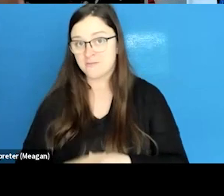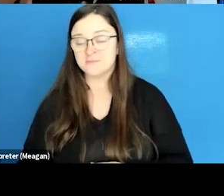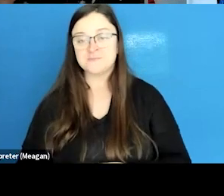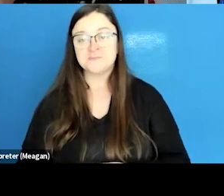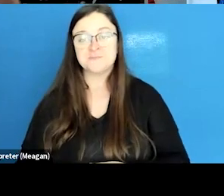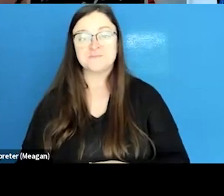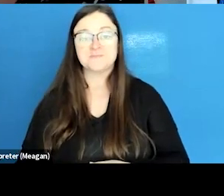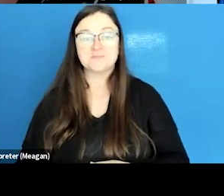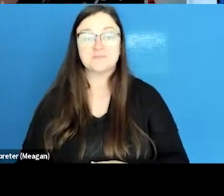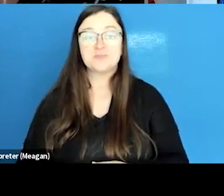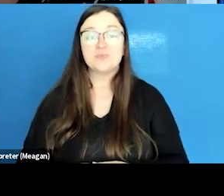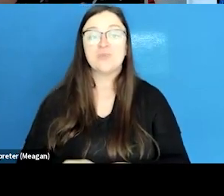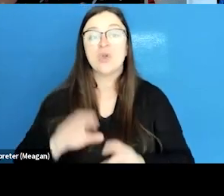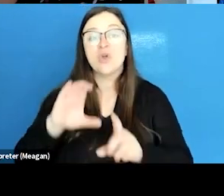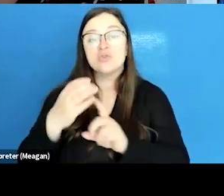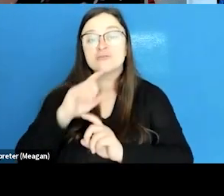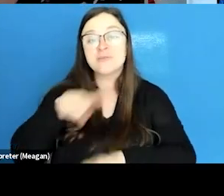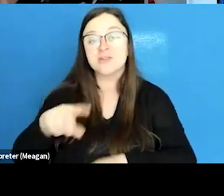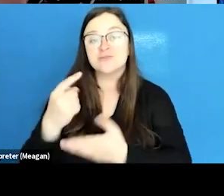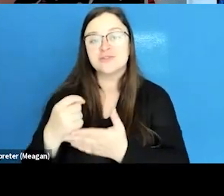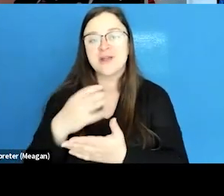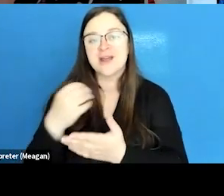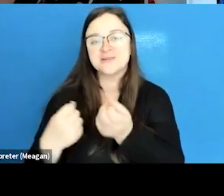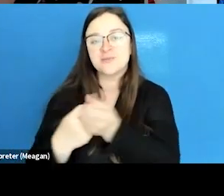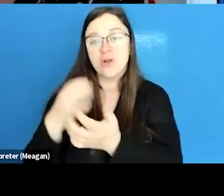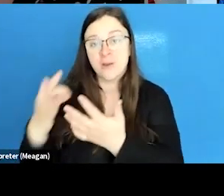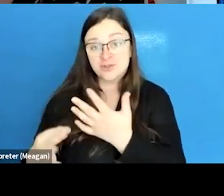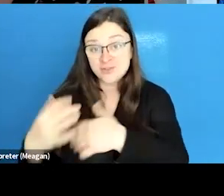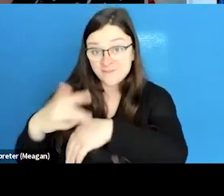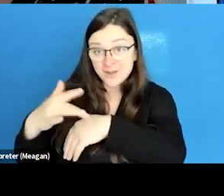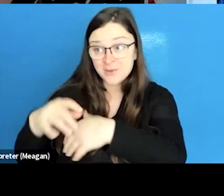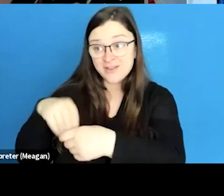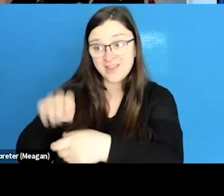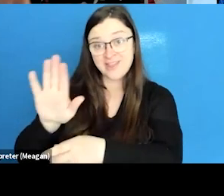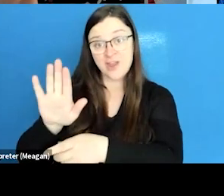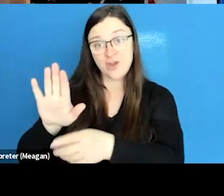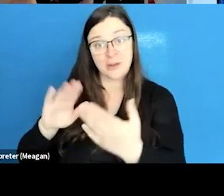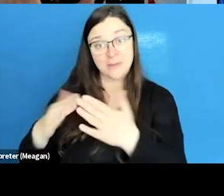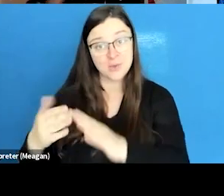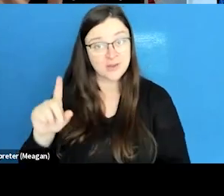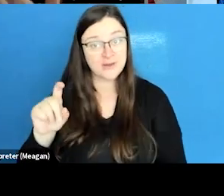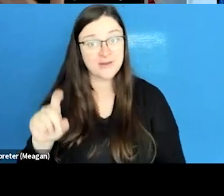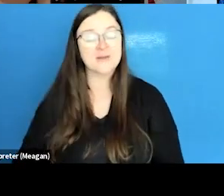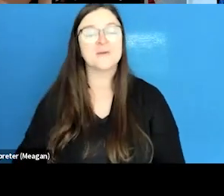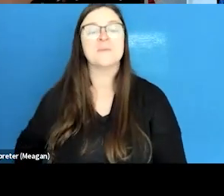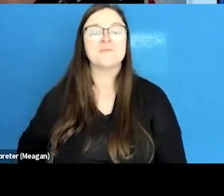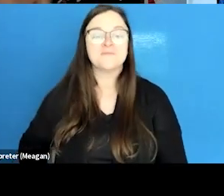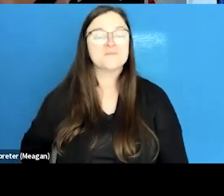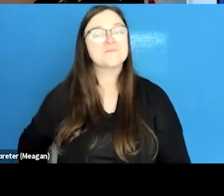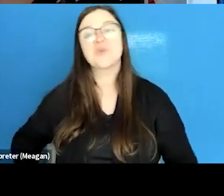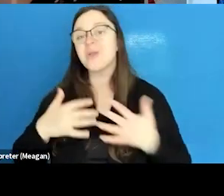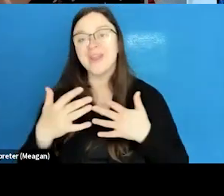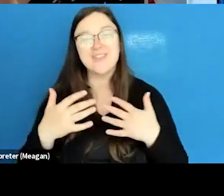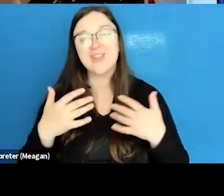those culturally responsive treatment and support options. Are those available in the community? Because even if we know they need to